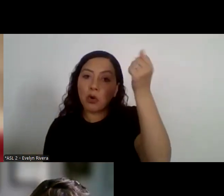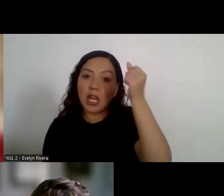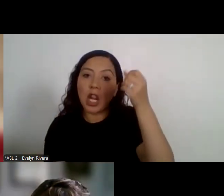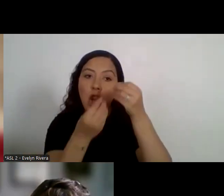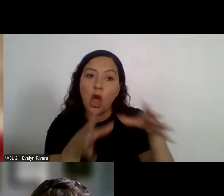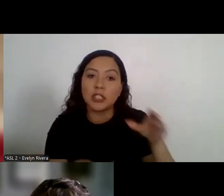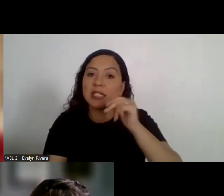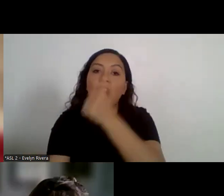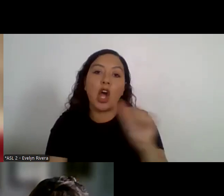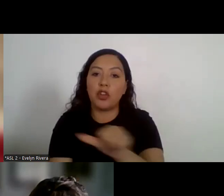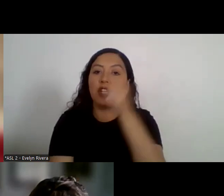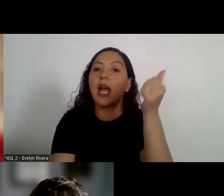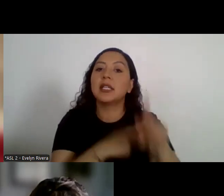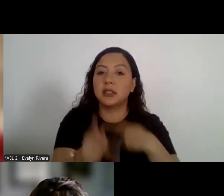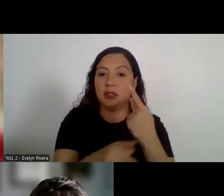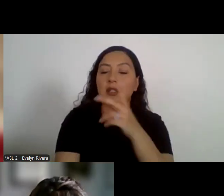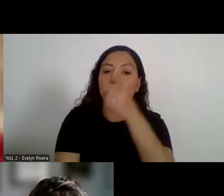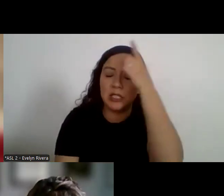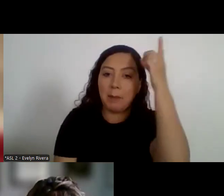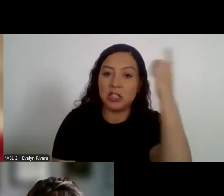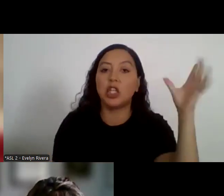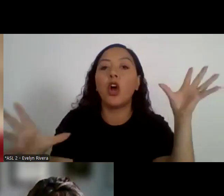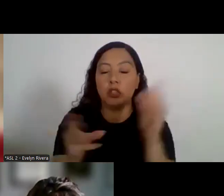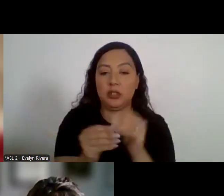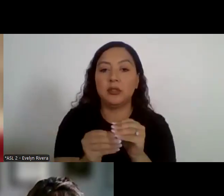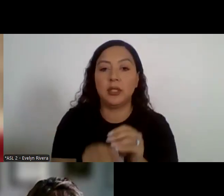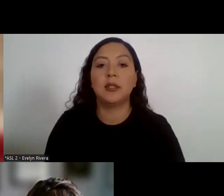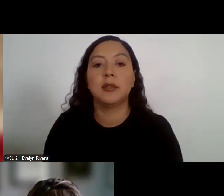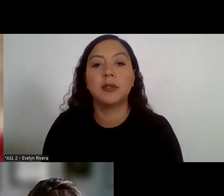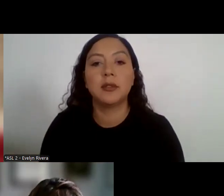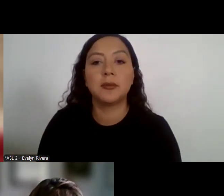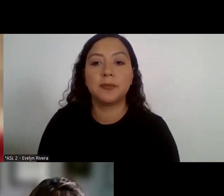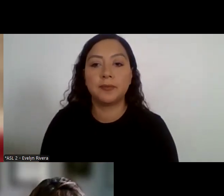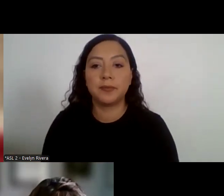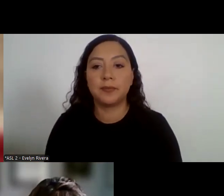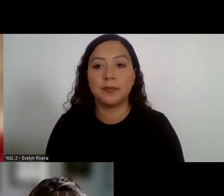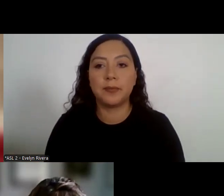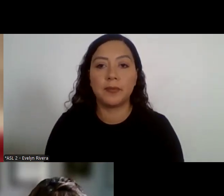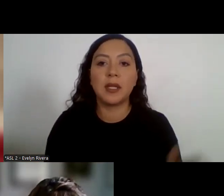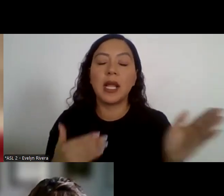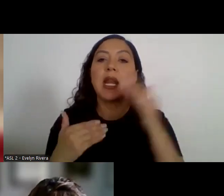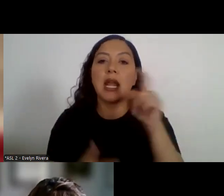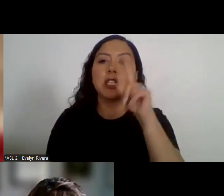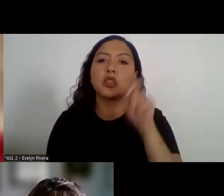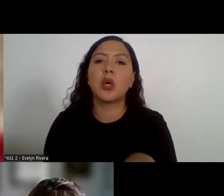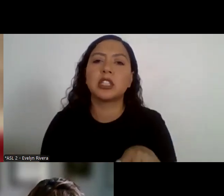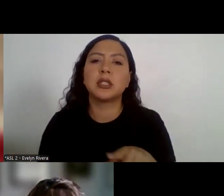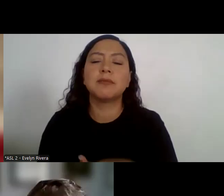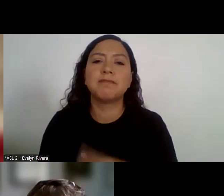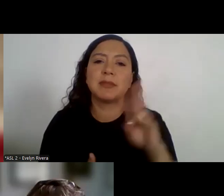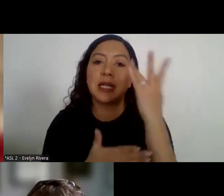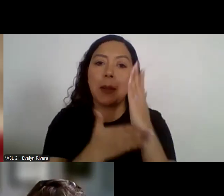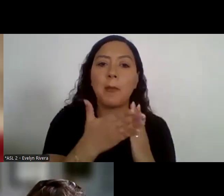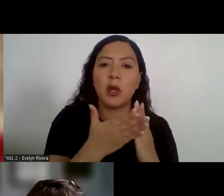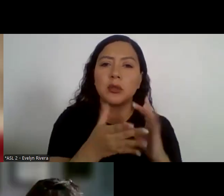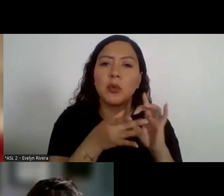dementias if they come up. I see. Okay. And then my other question really had to do with the